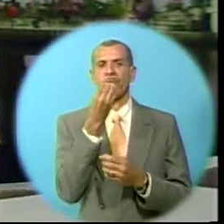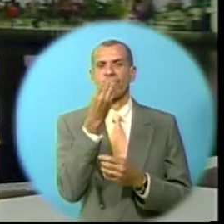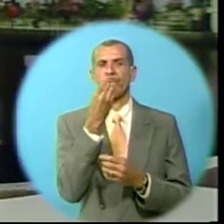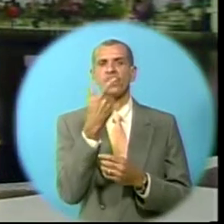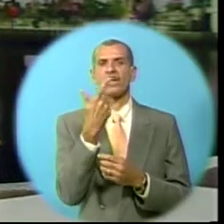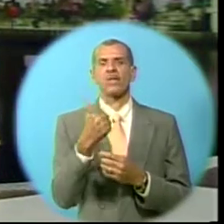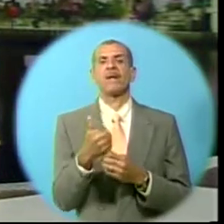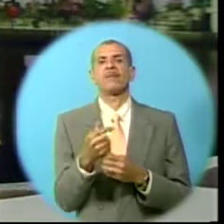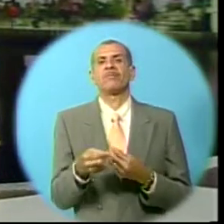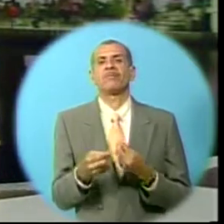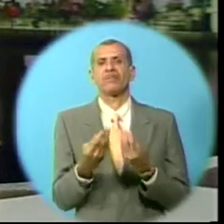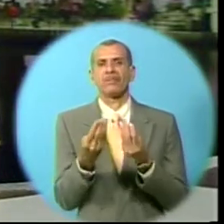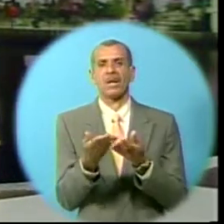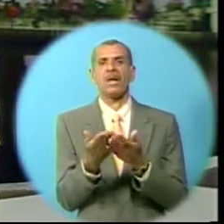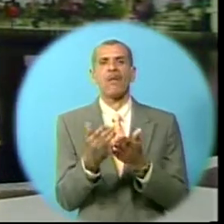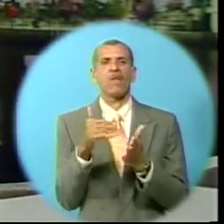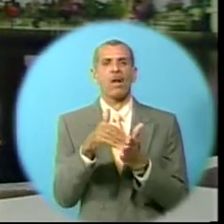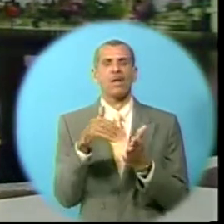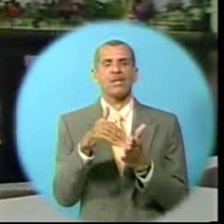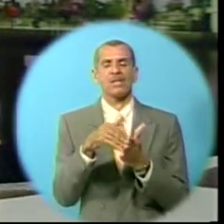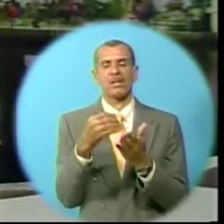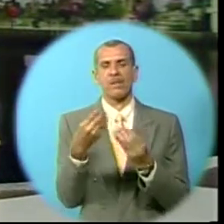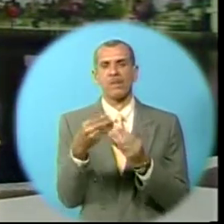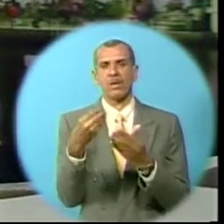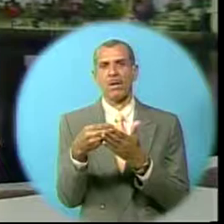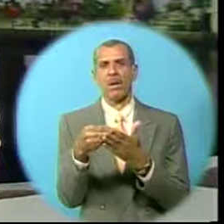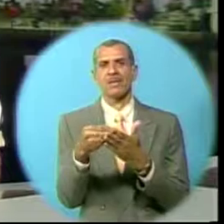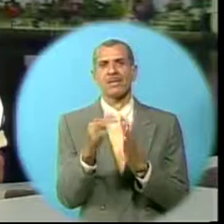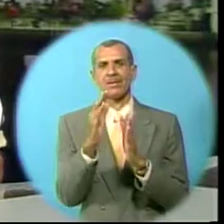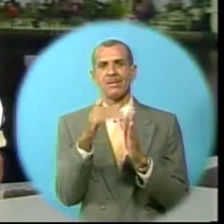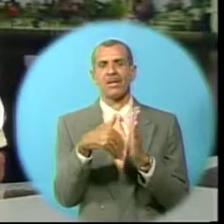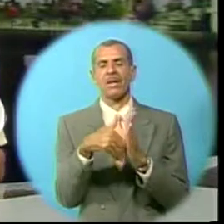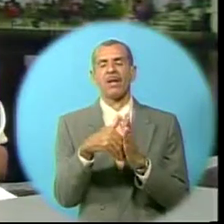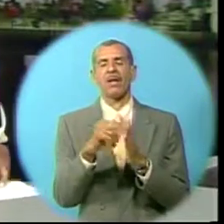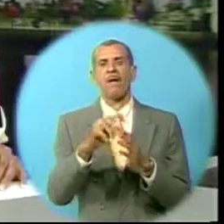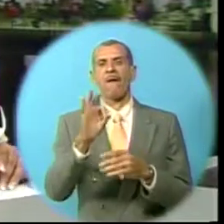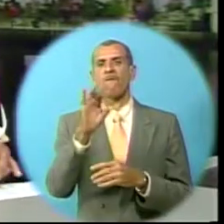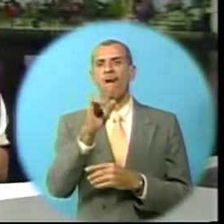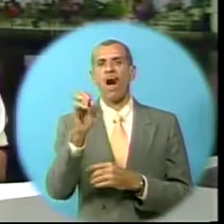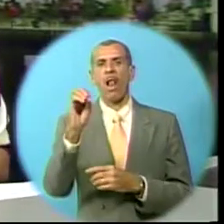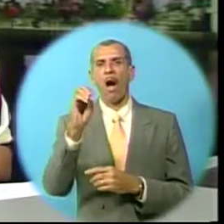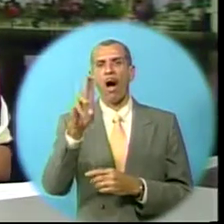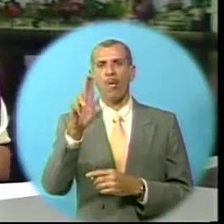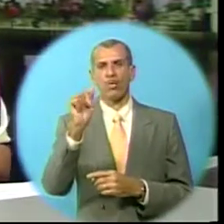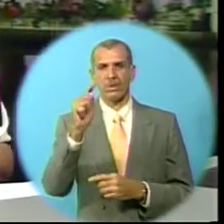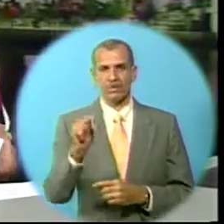drinks to customers, costing thousands of dollars to help minimize the fallout.